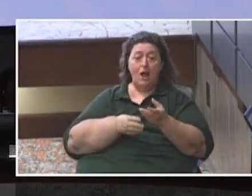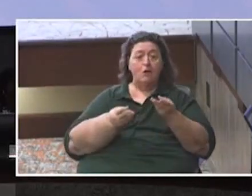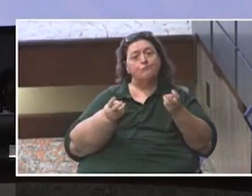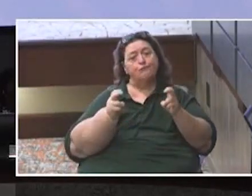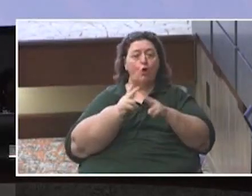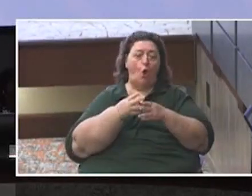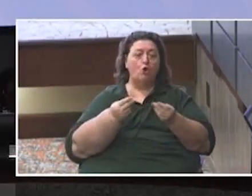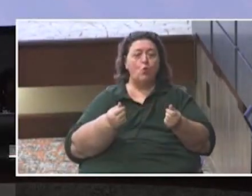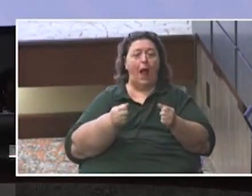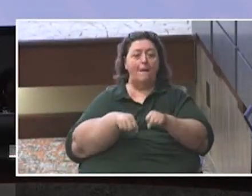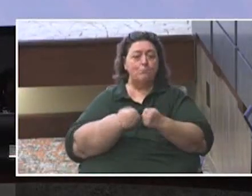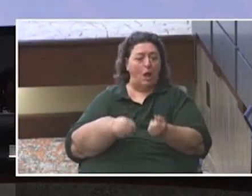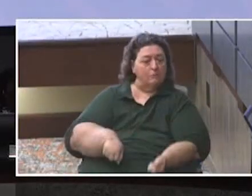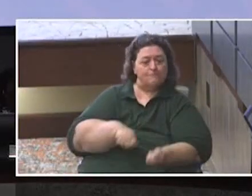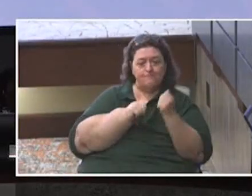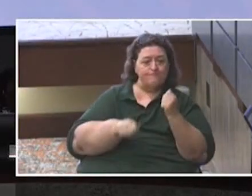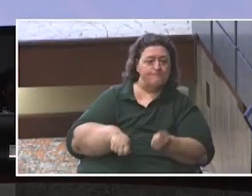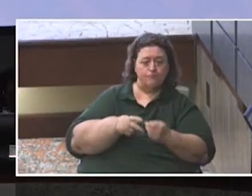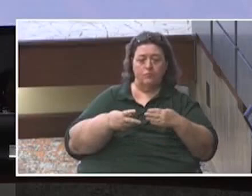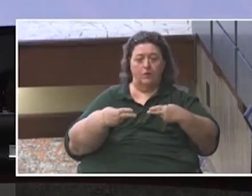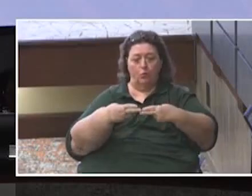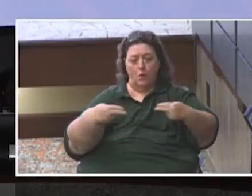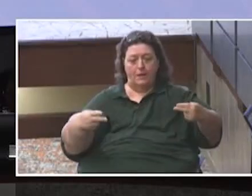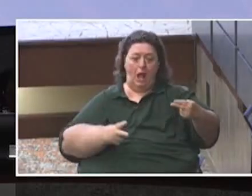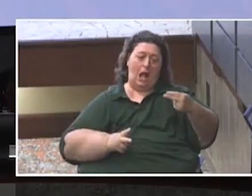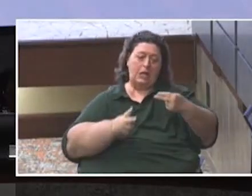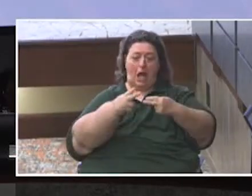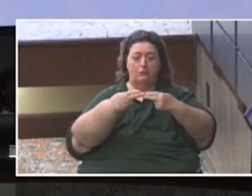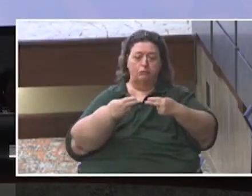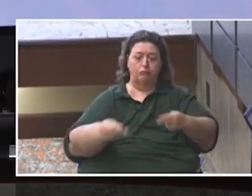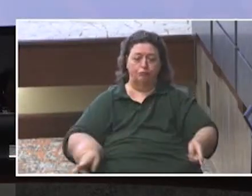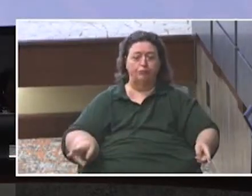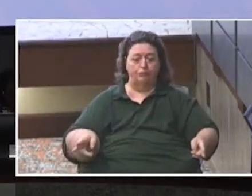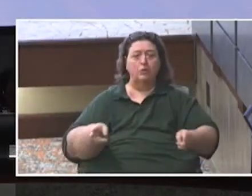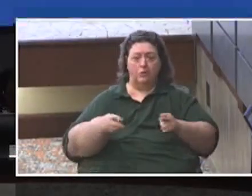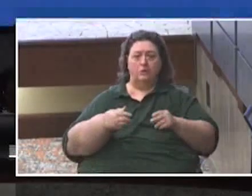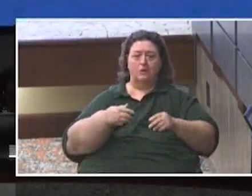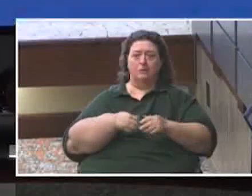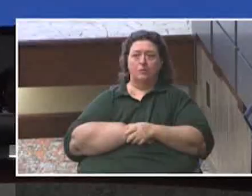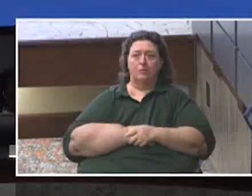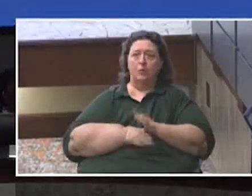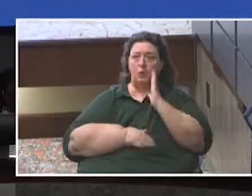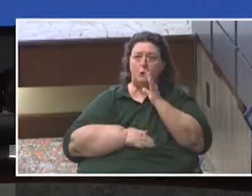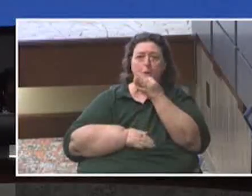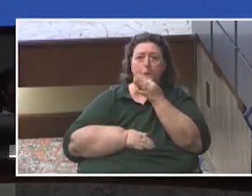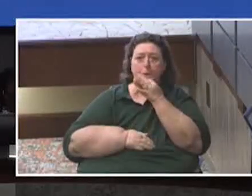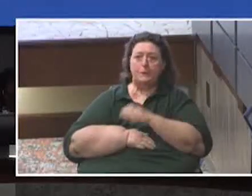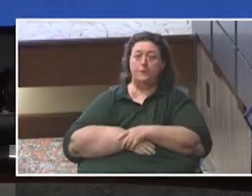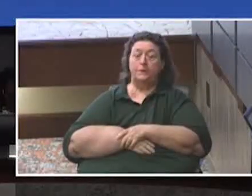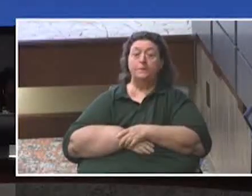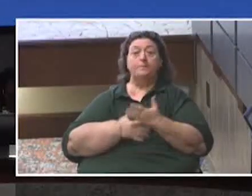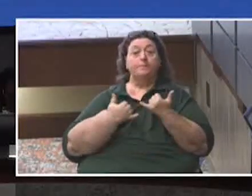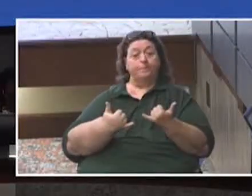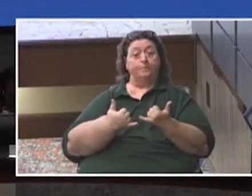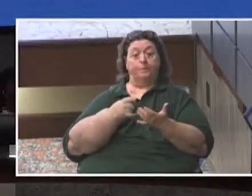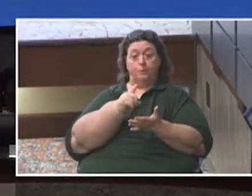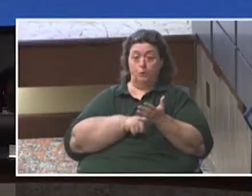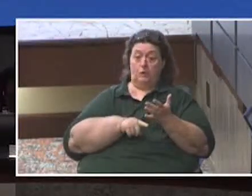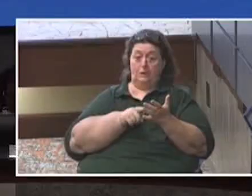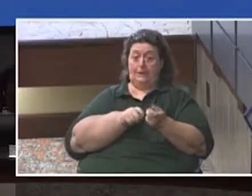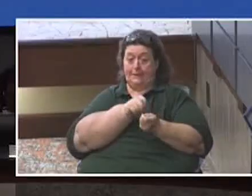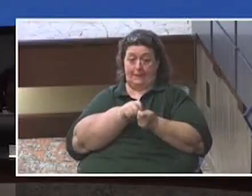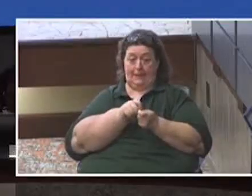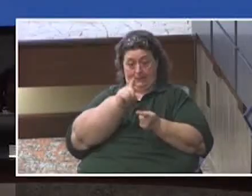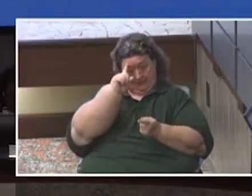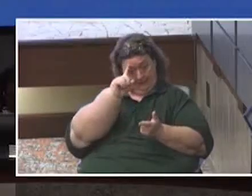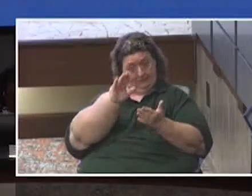than the groundbreaking is always that ribbon cutting. And so we're excited to get there here shortly. What exactly to expect? Just